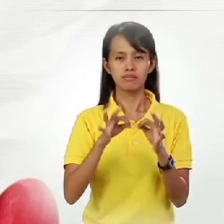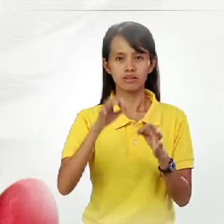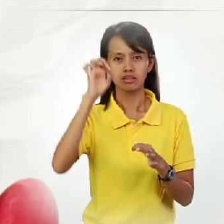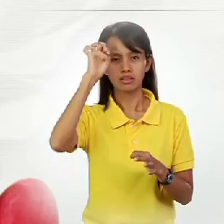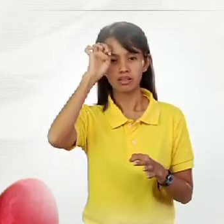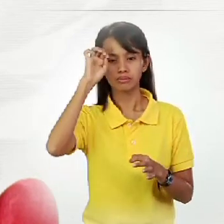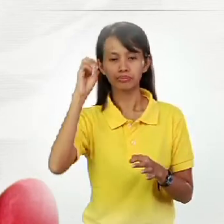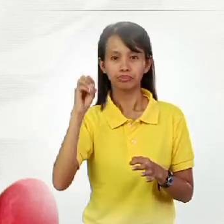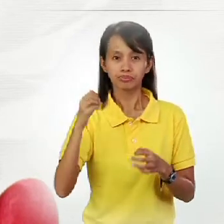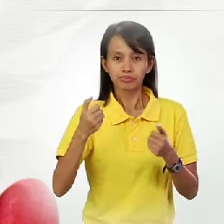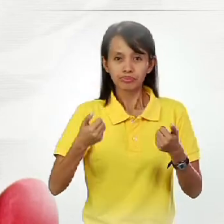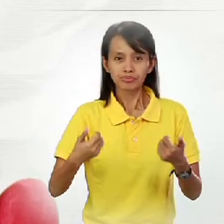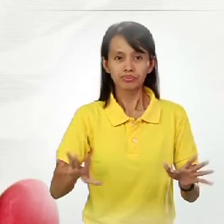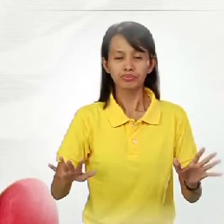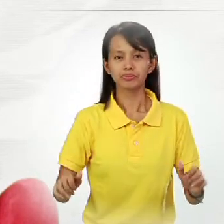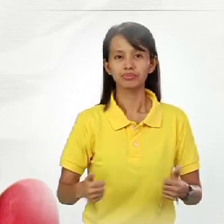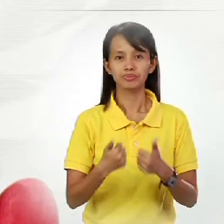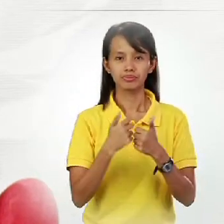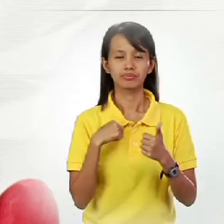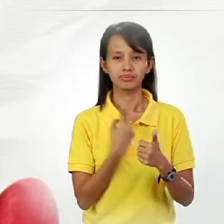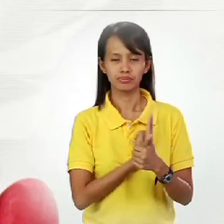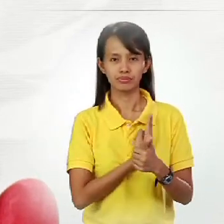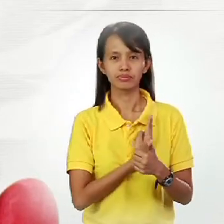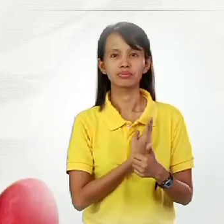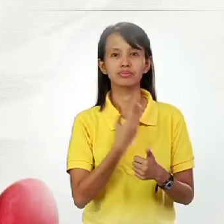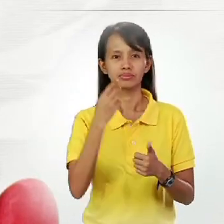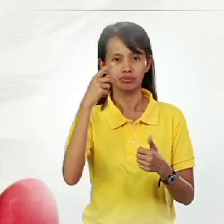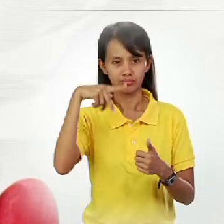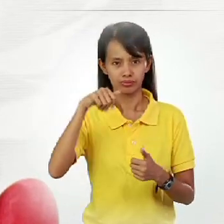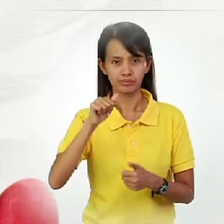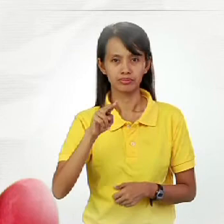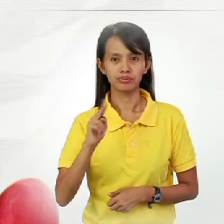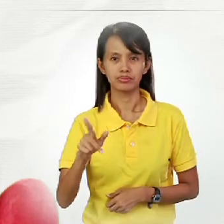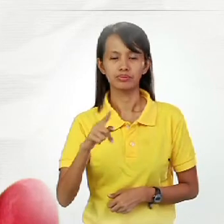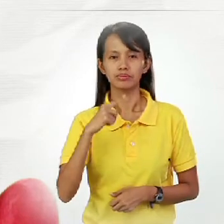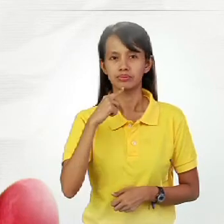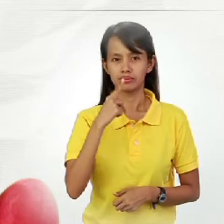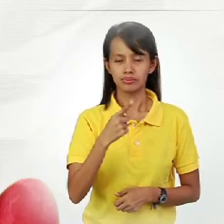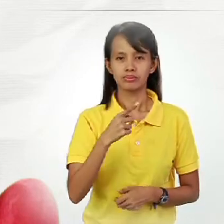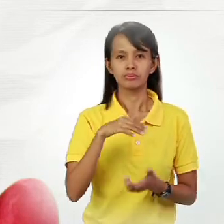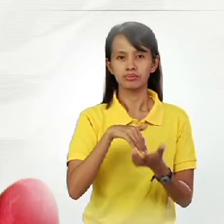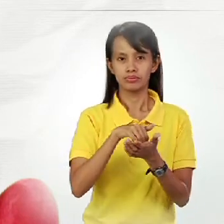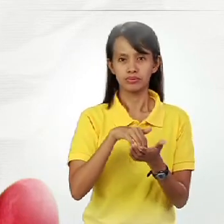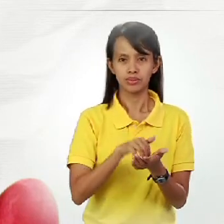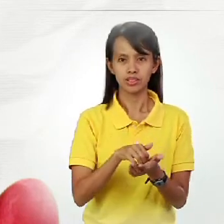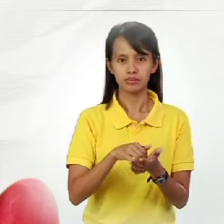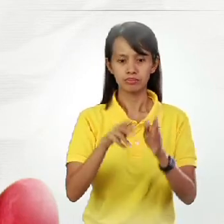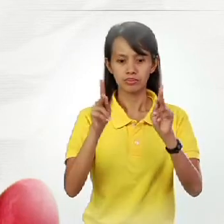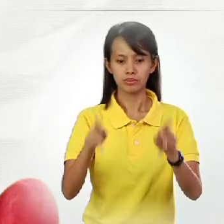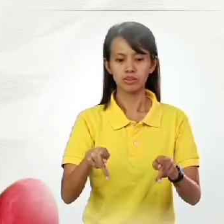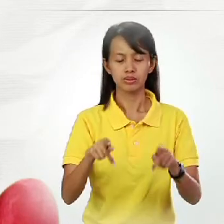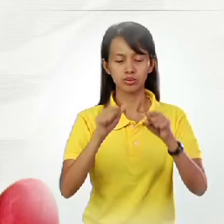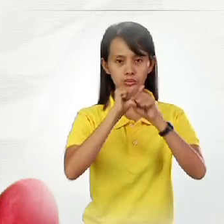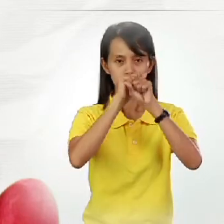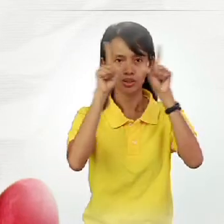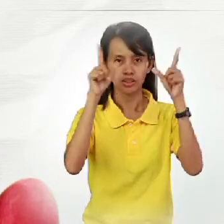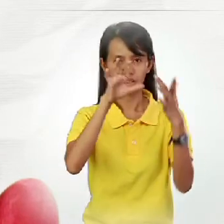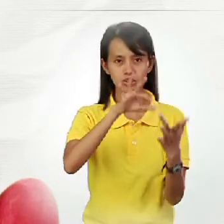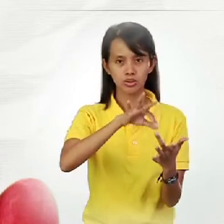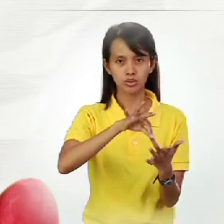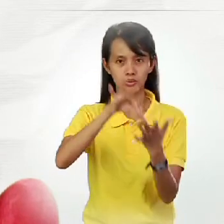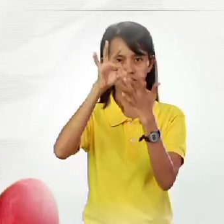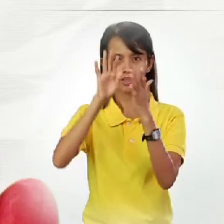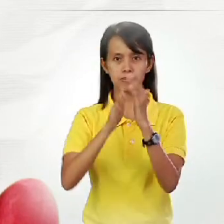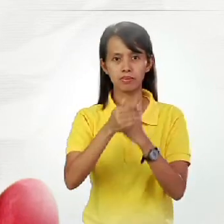challenged us, we have another surprise in St. Paul. A weak person, surprisingly chosen by